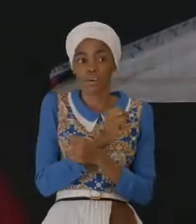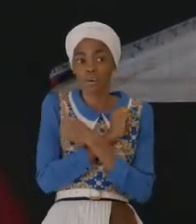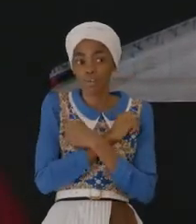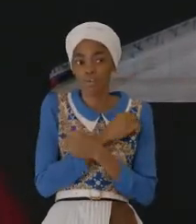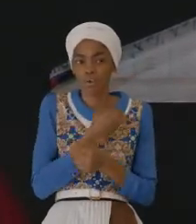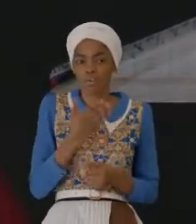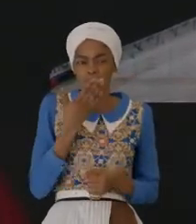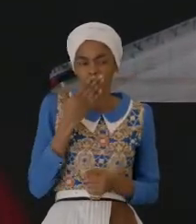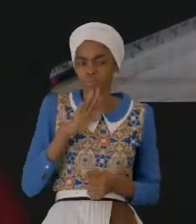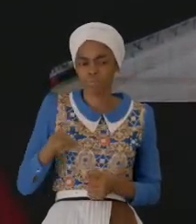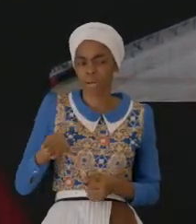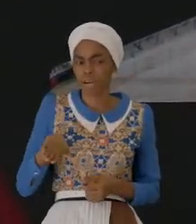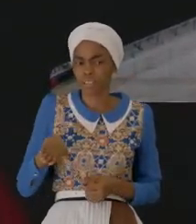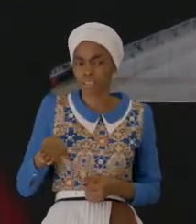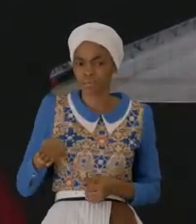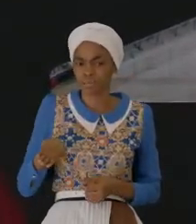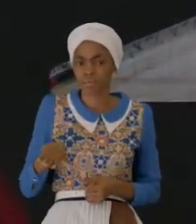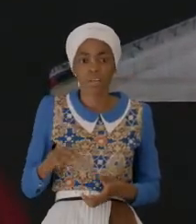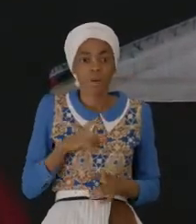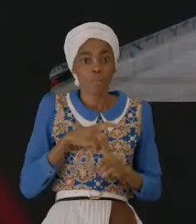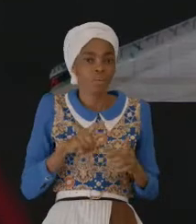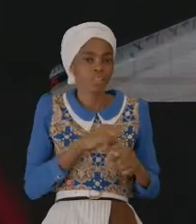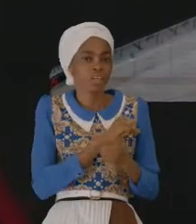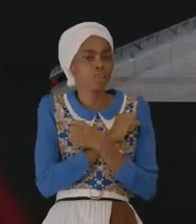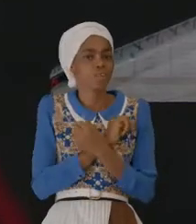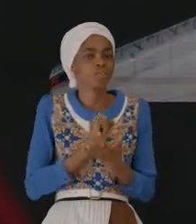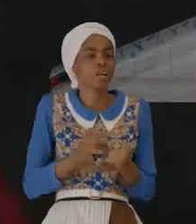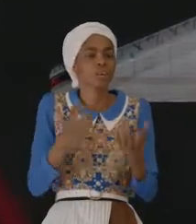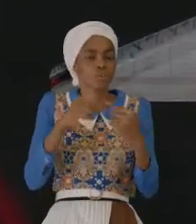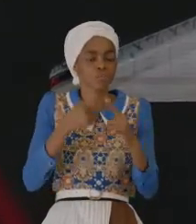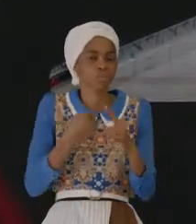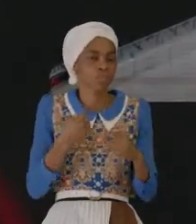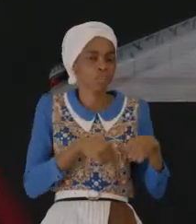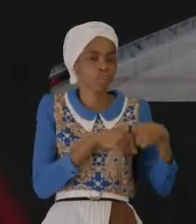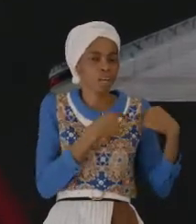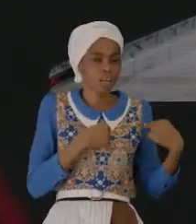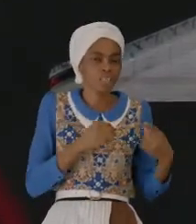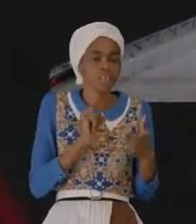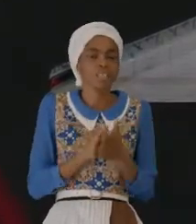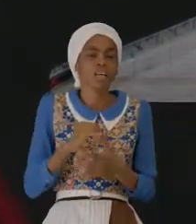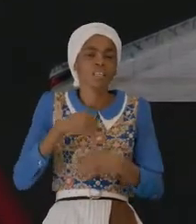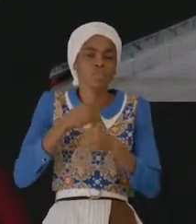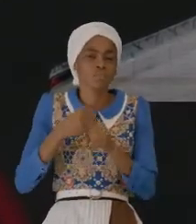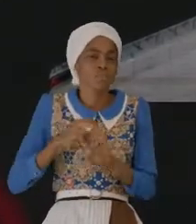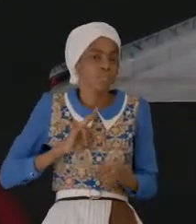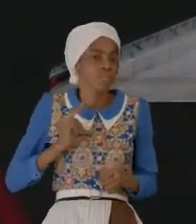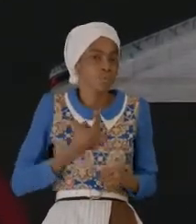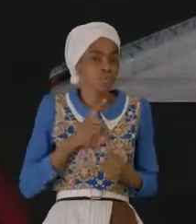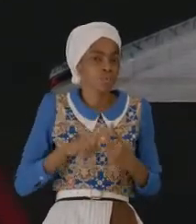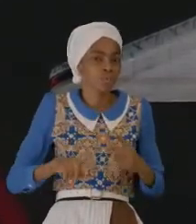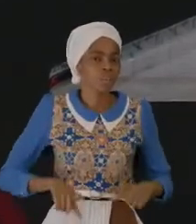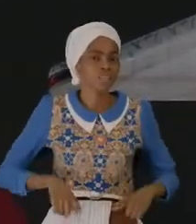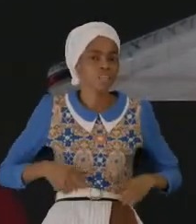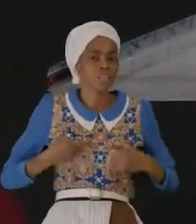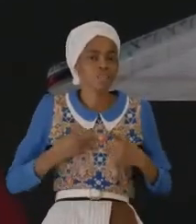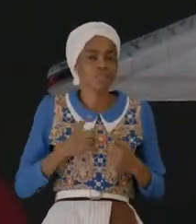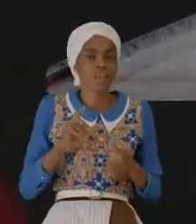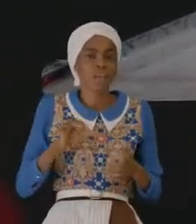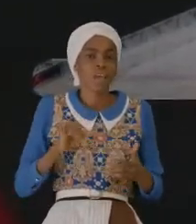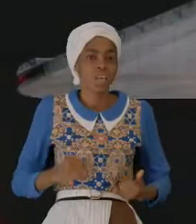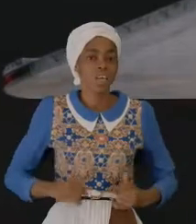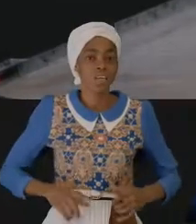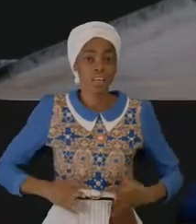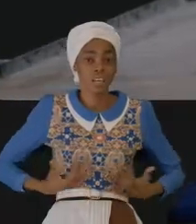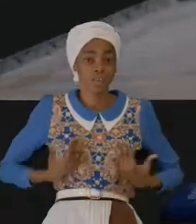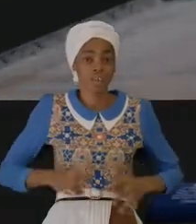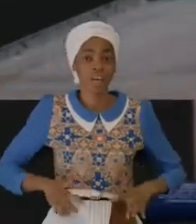the love that comes from the heart and makes us to live the life acceptable to